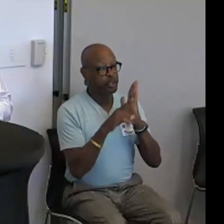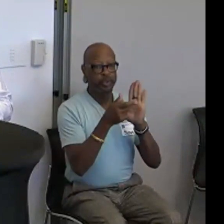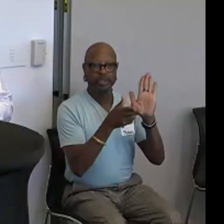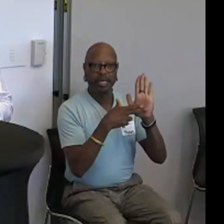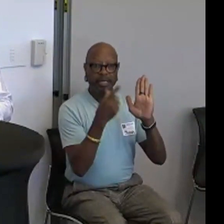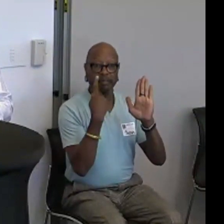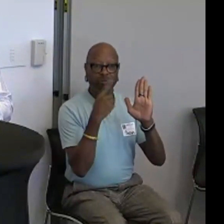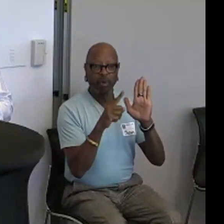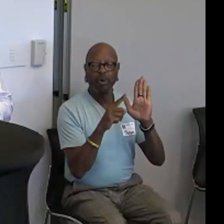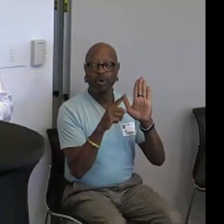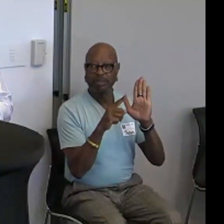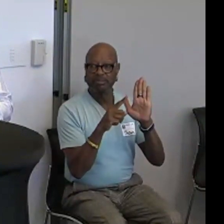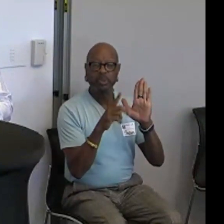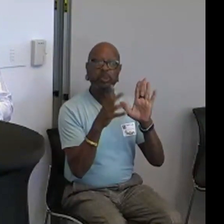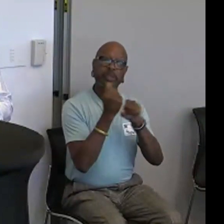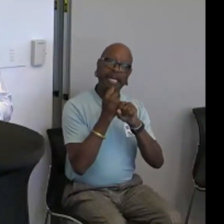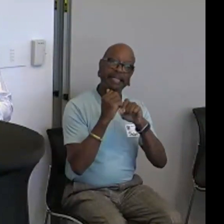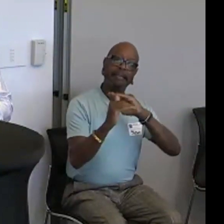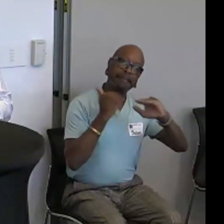for.